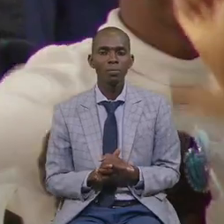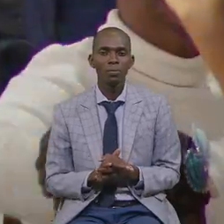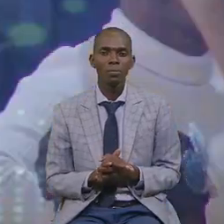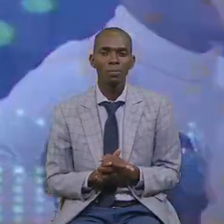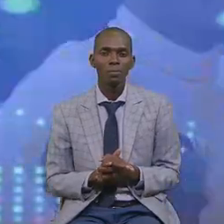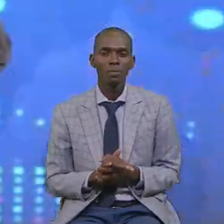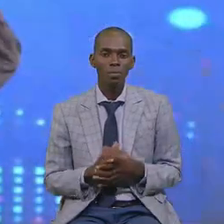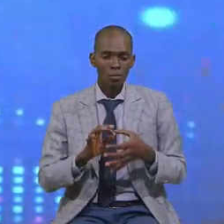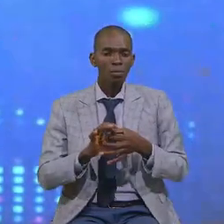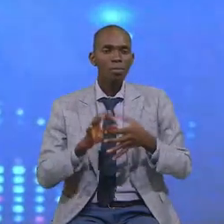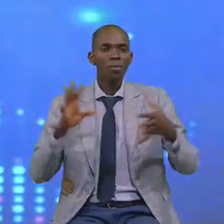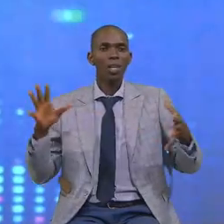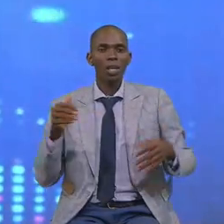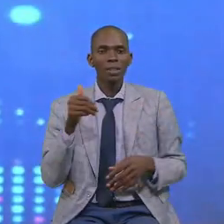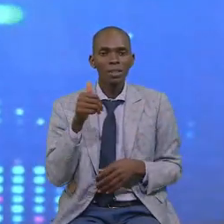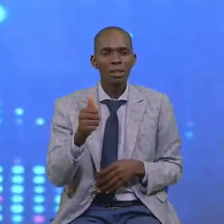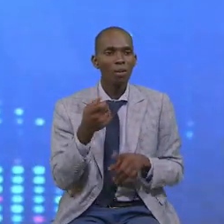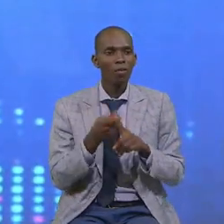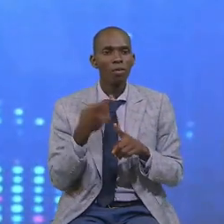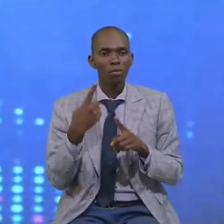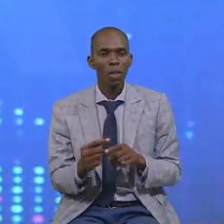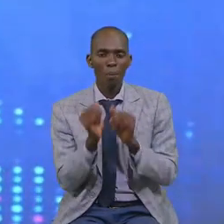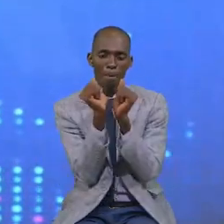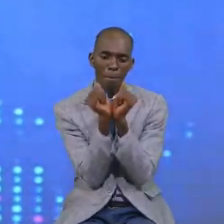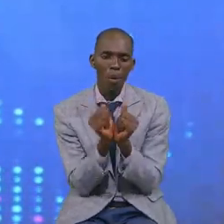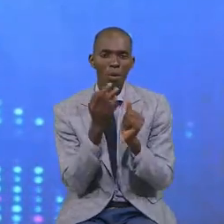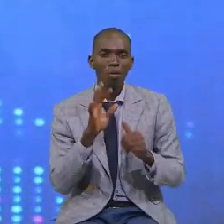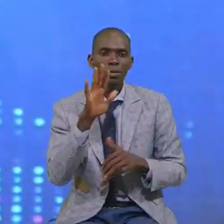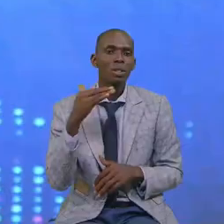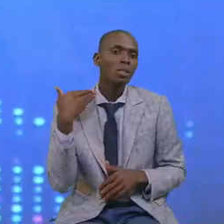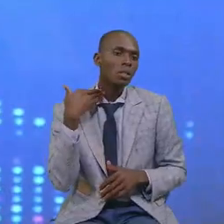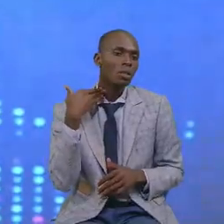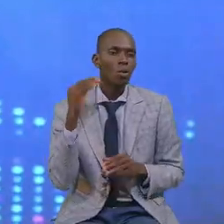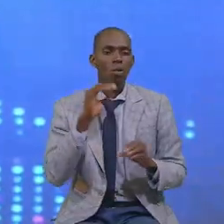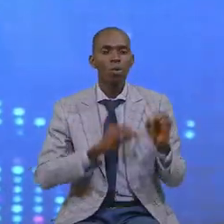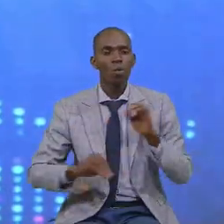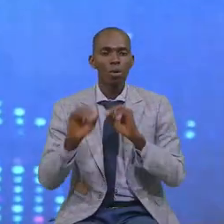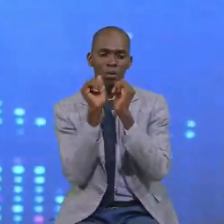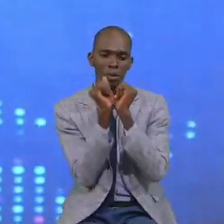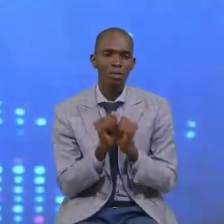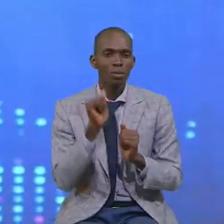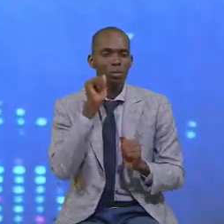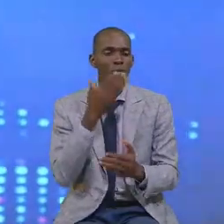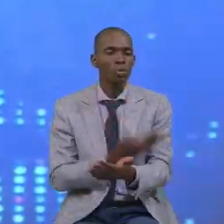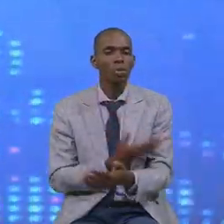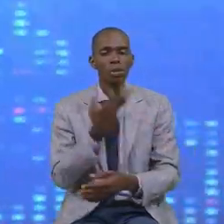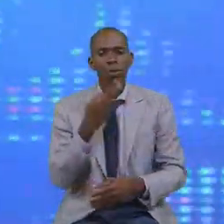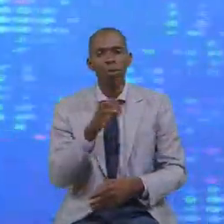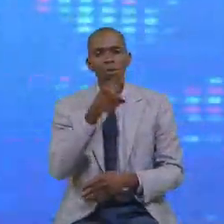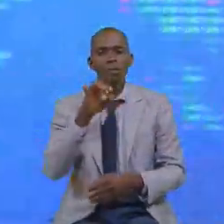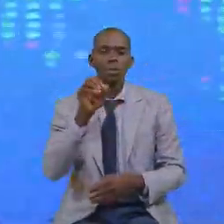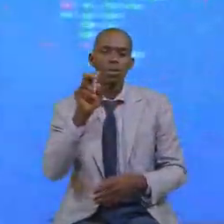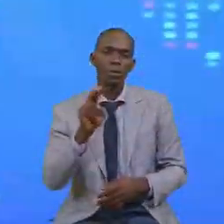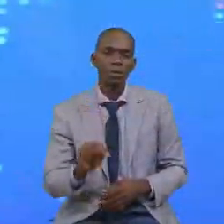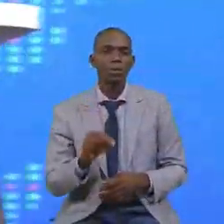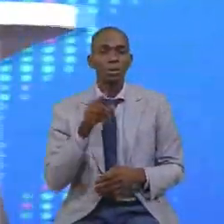Loose thyself from the bands of thy neck, O captive daughter of Zion. You